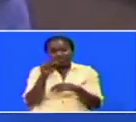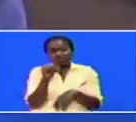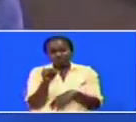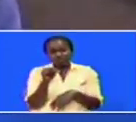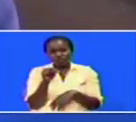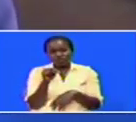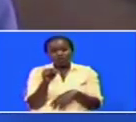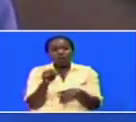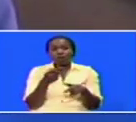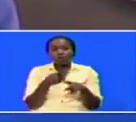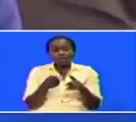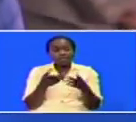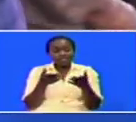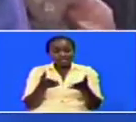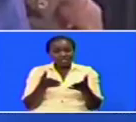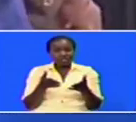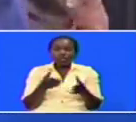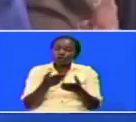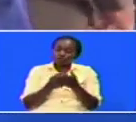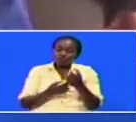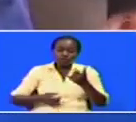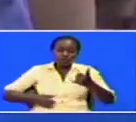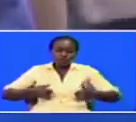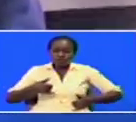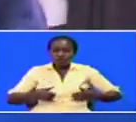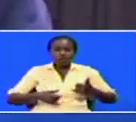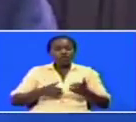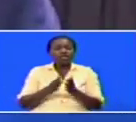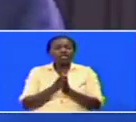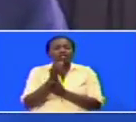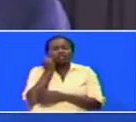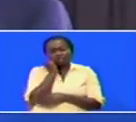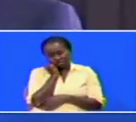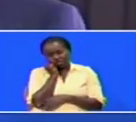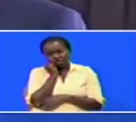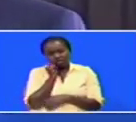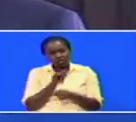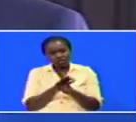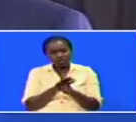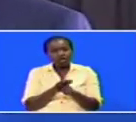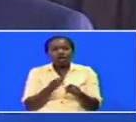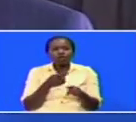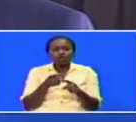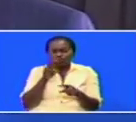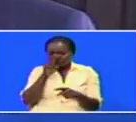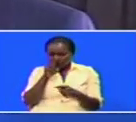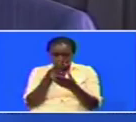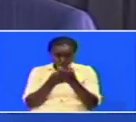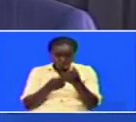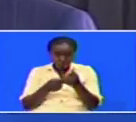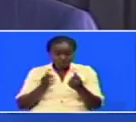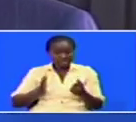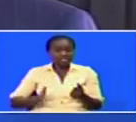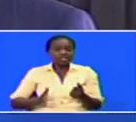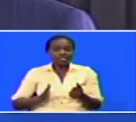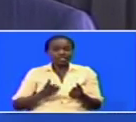both a joy and a sad moment. But we intend to focus on the good side so that